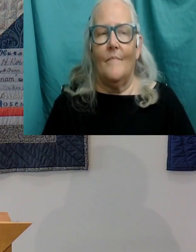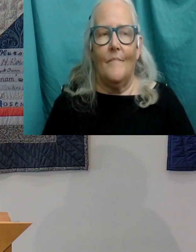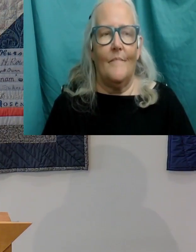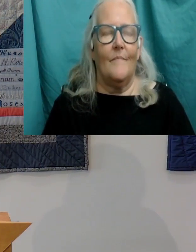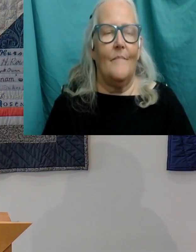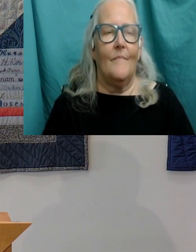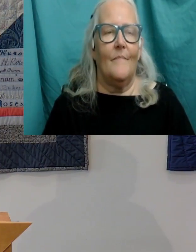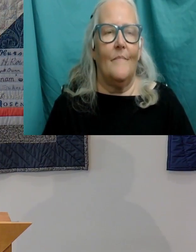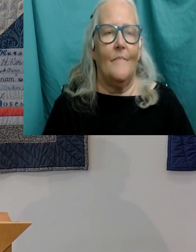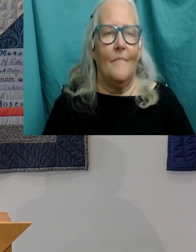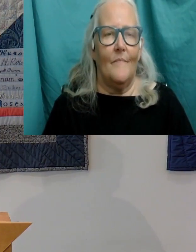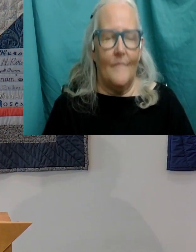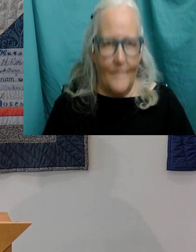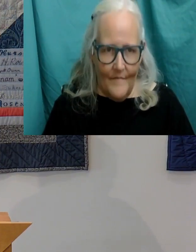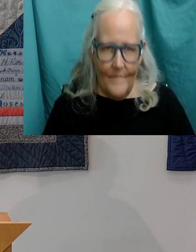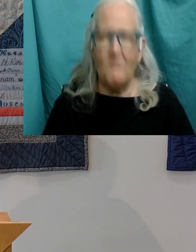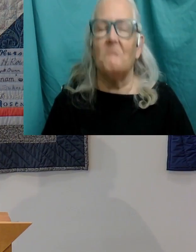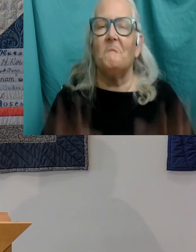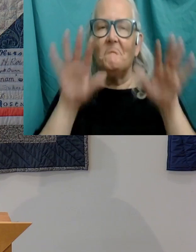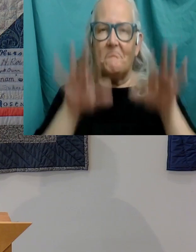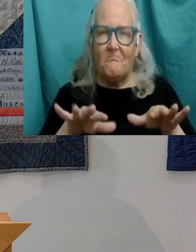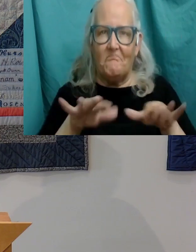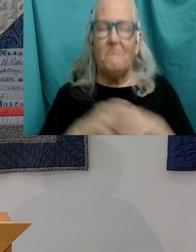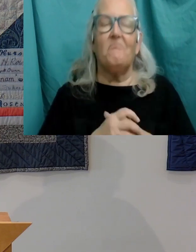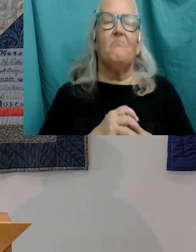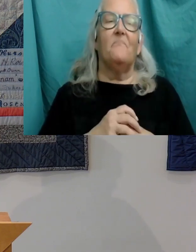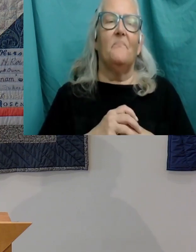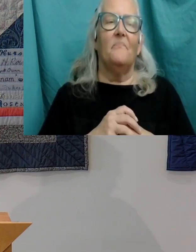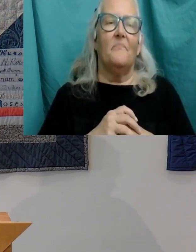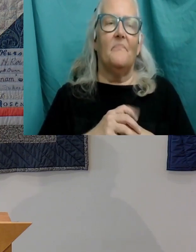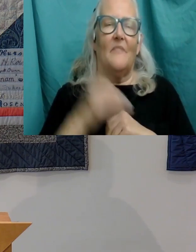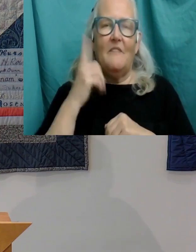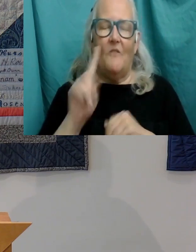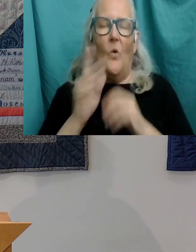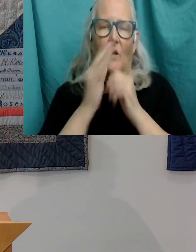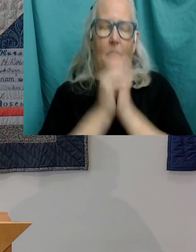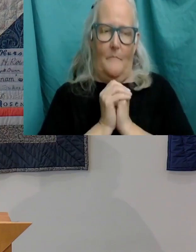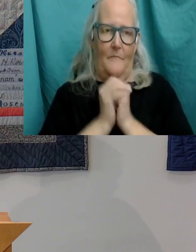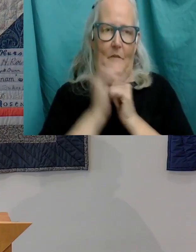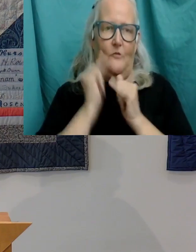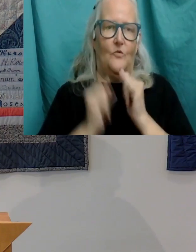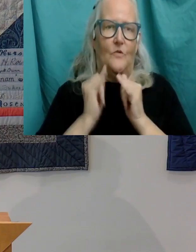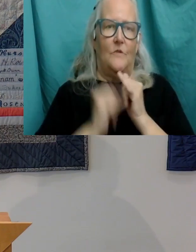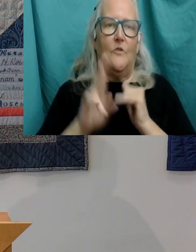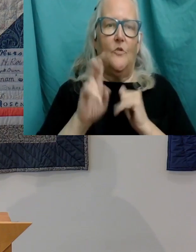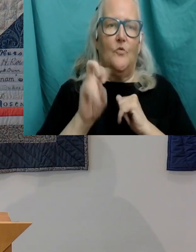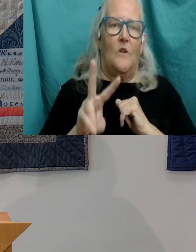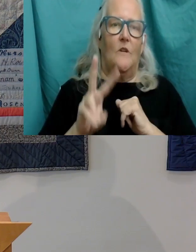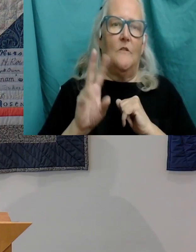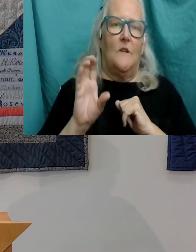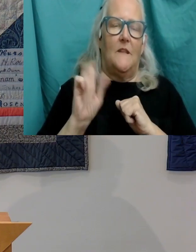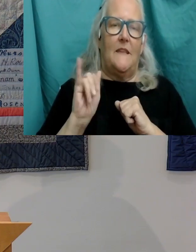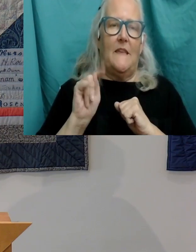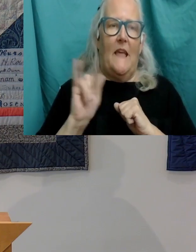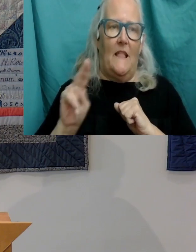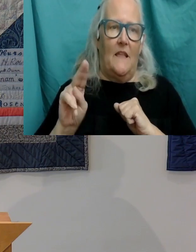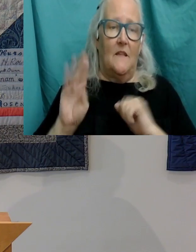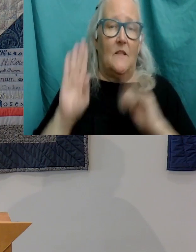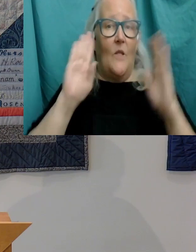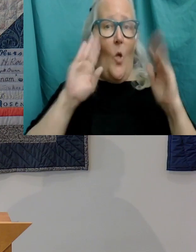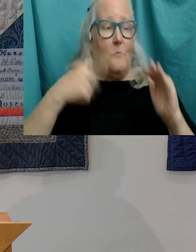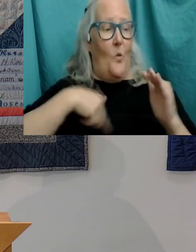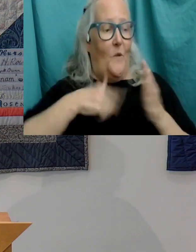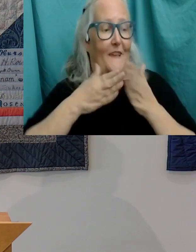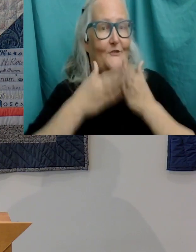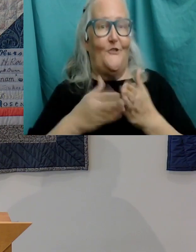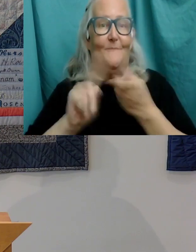Won't you please be seated for this benediction by Reverend Caitlin. May we, shipmates, see each other's